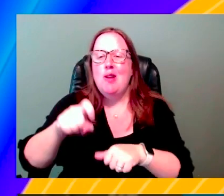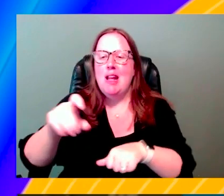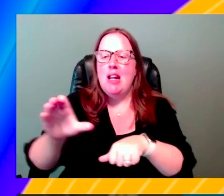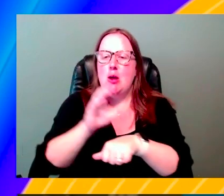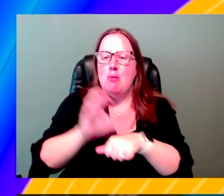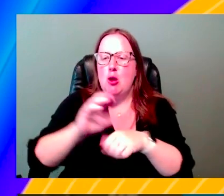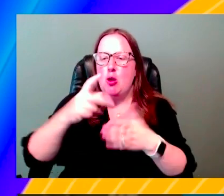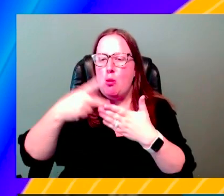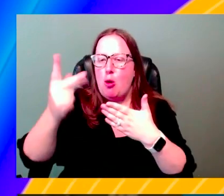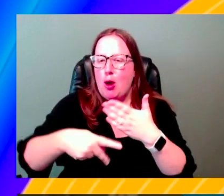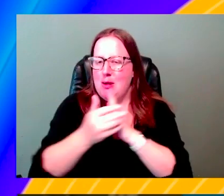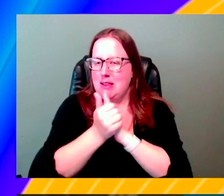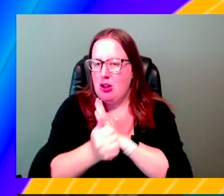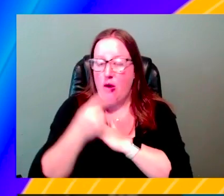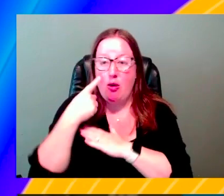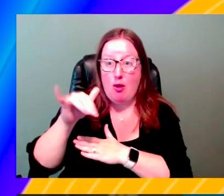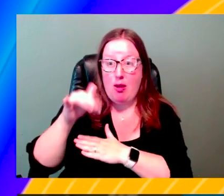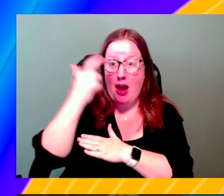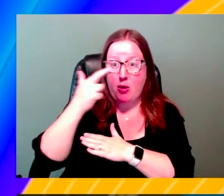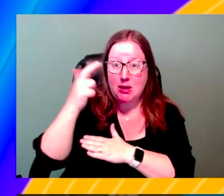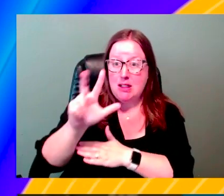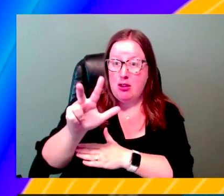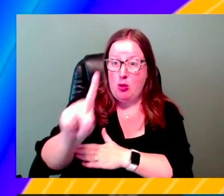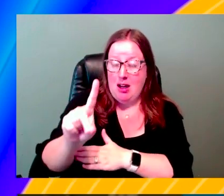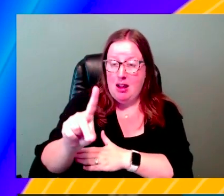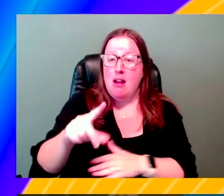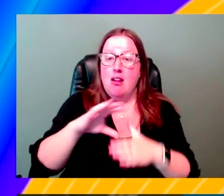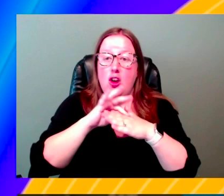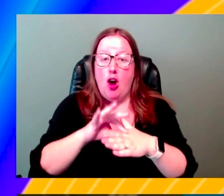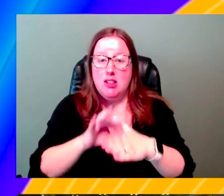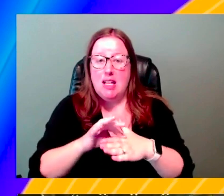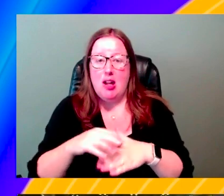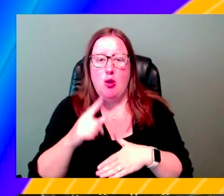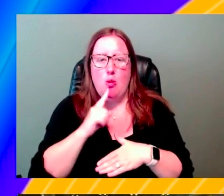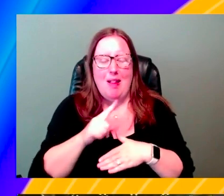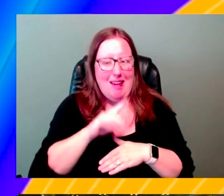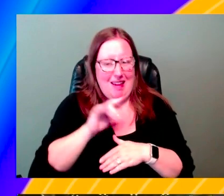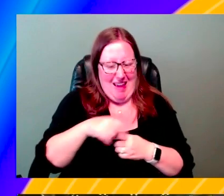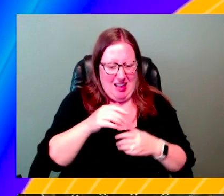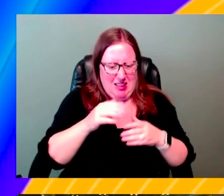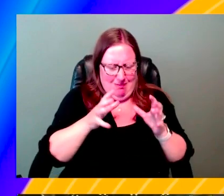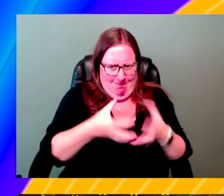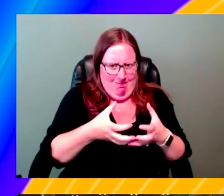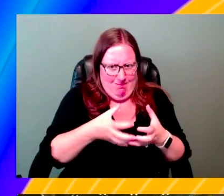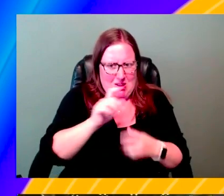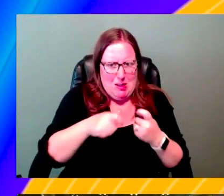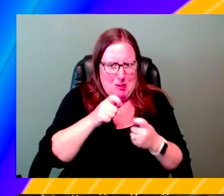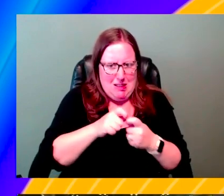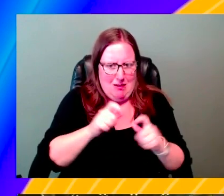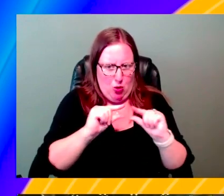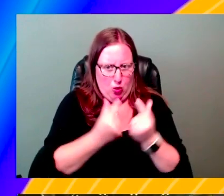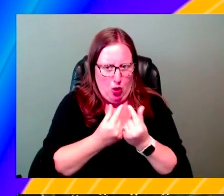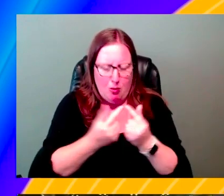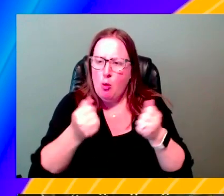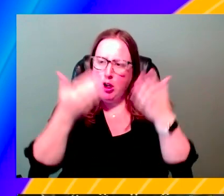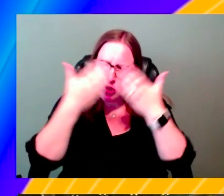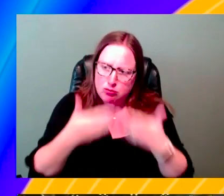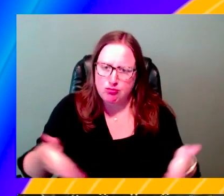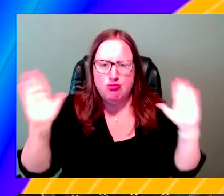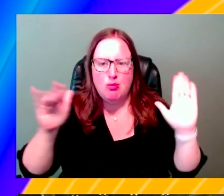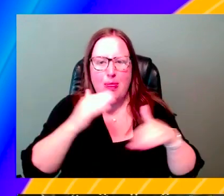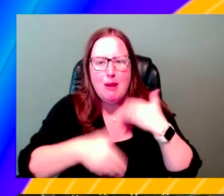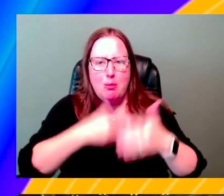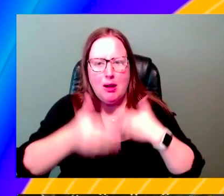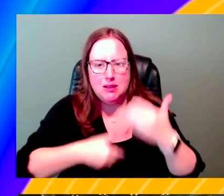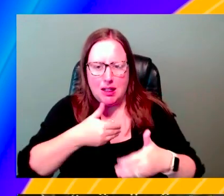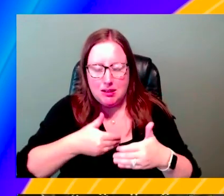for this reason, 3D content authoring has really been gatekept to a very specific group of people, and we're hoping to democratize this process. We also have